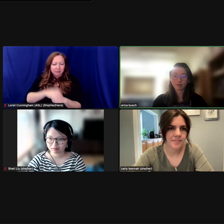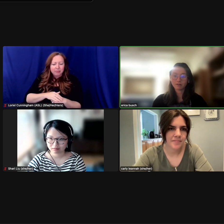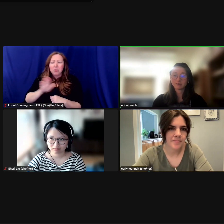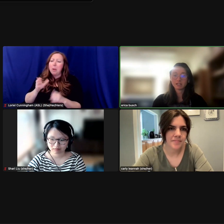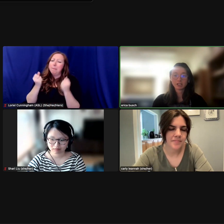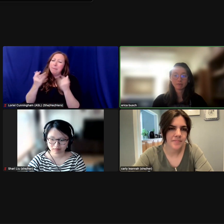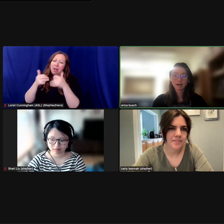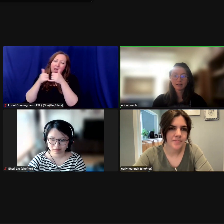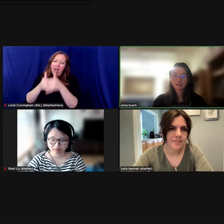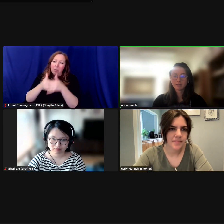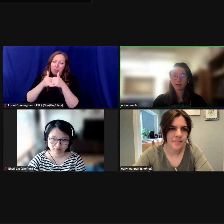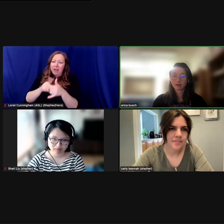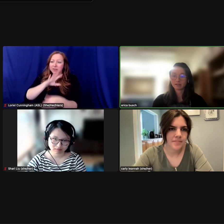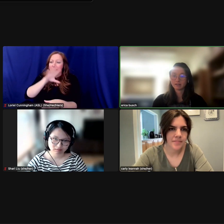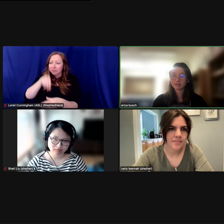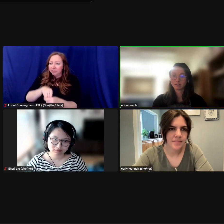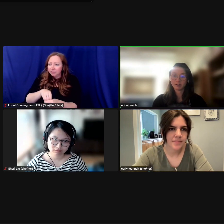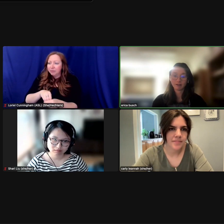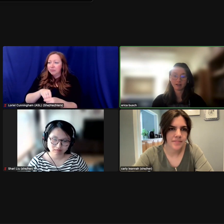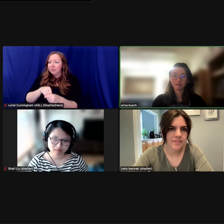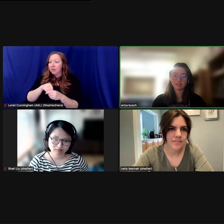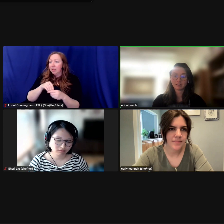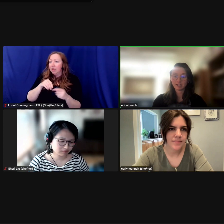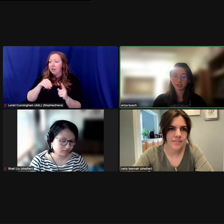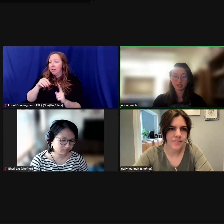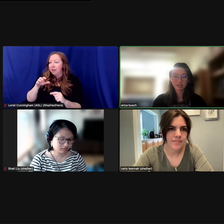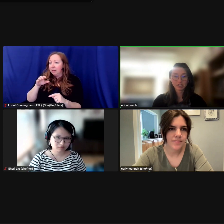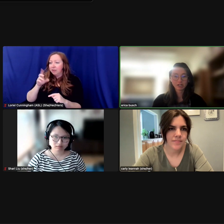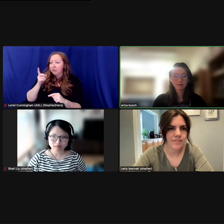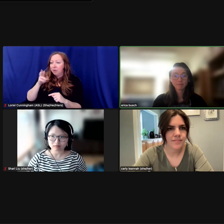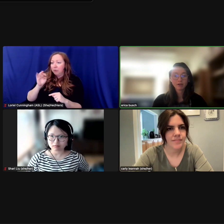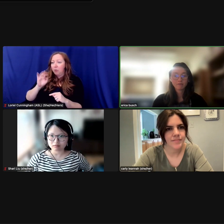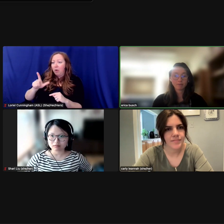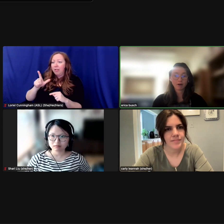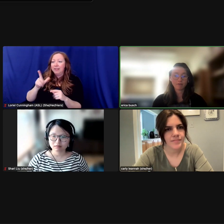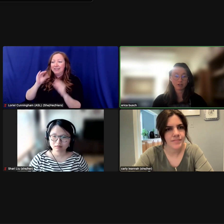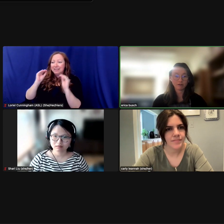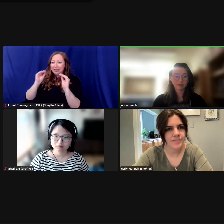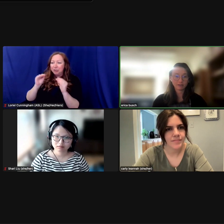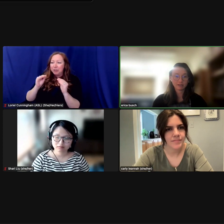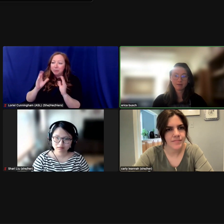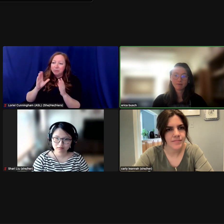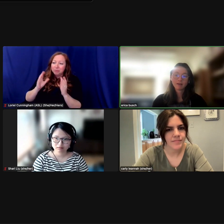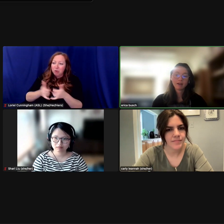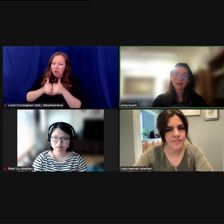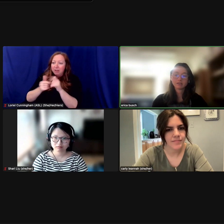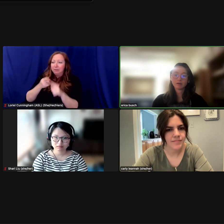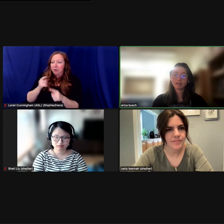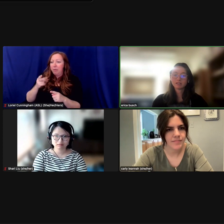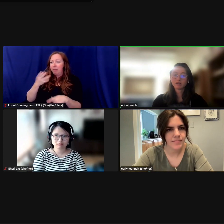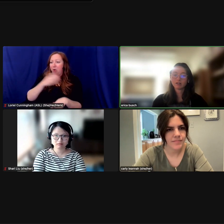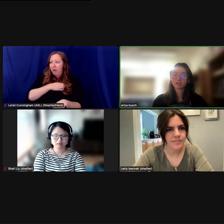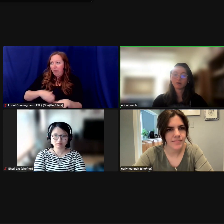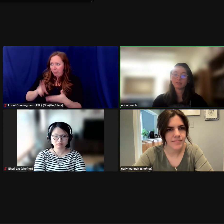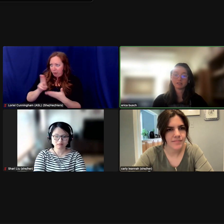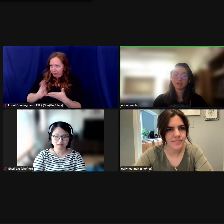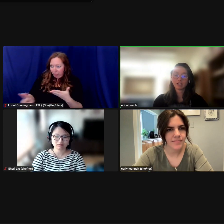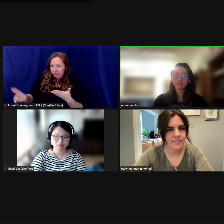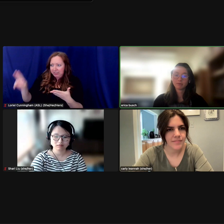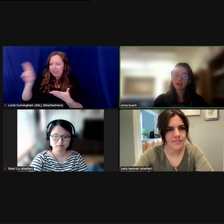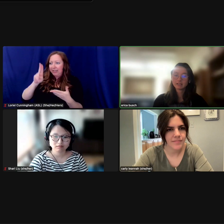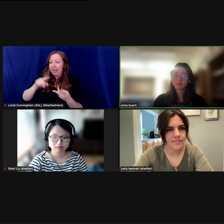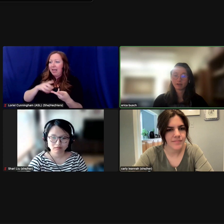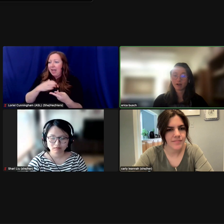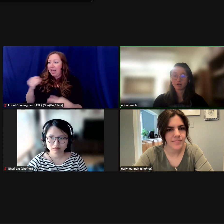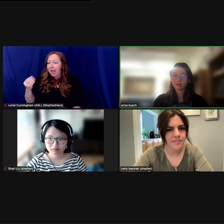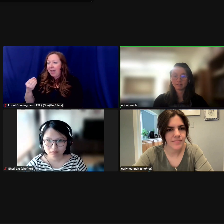include the Goethals Teaching Prize and Bach Center Certificate of Distinction in Teaching from Harvard University, as well as the Glushko